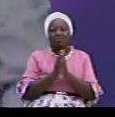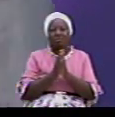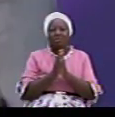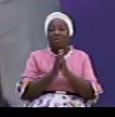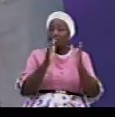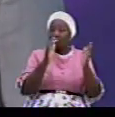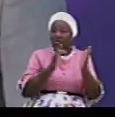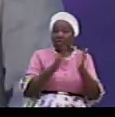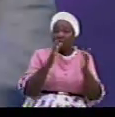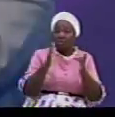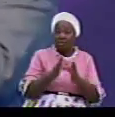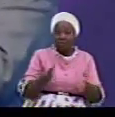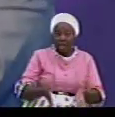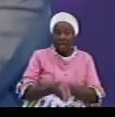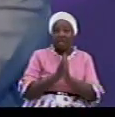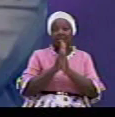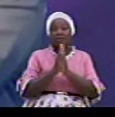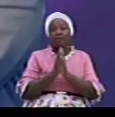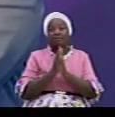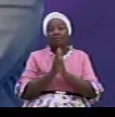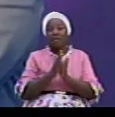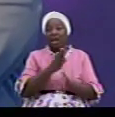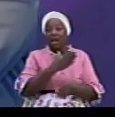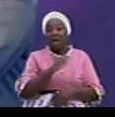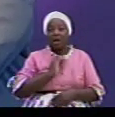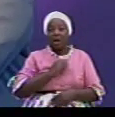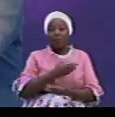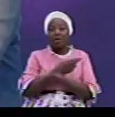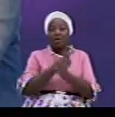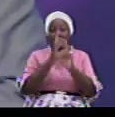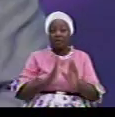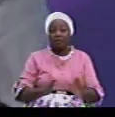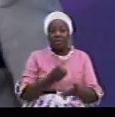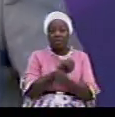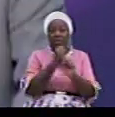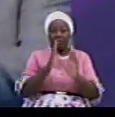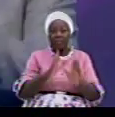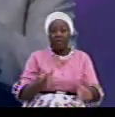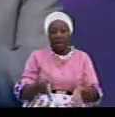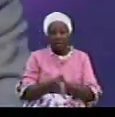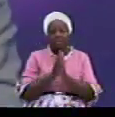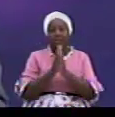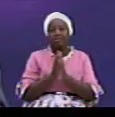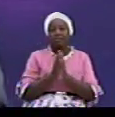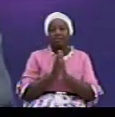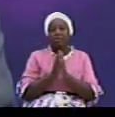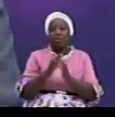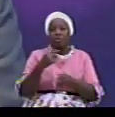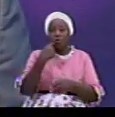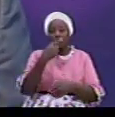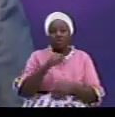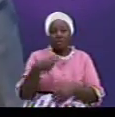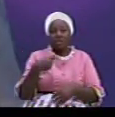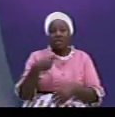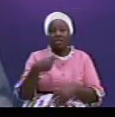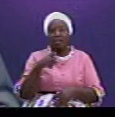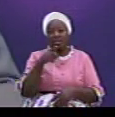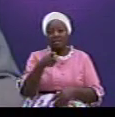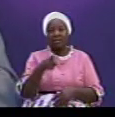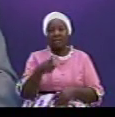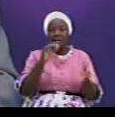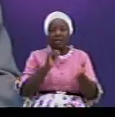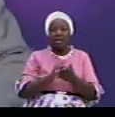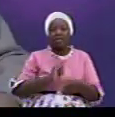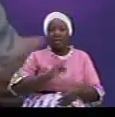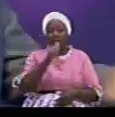Jesus asked, our Redeemer Savior asked, whom say ye that I